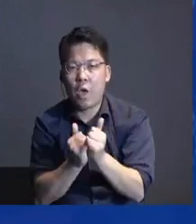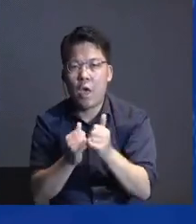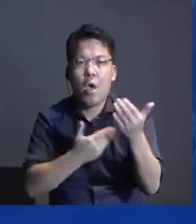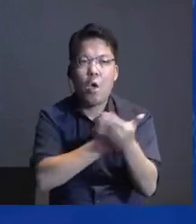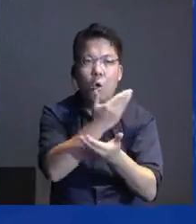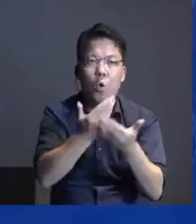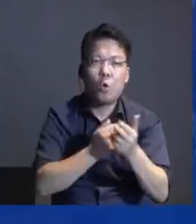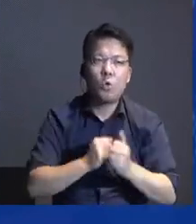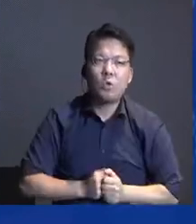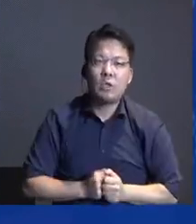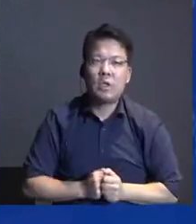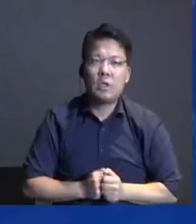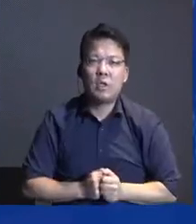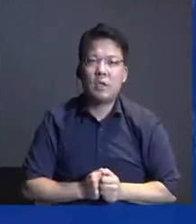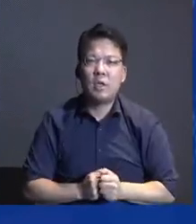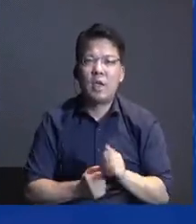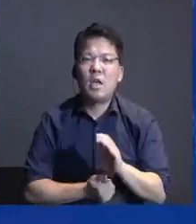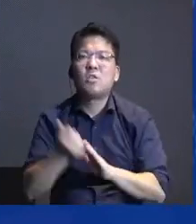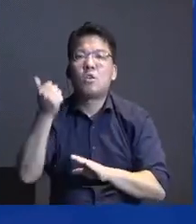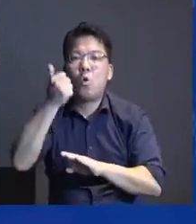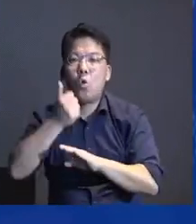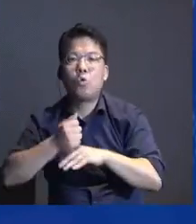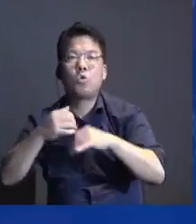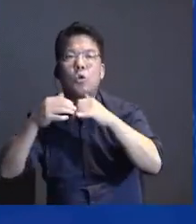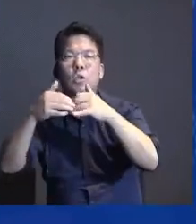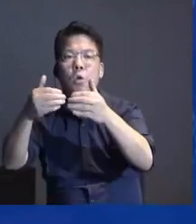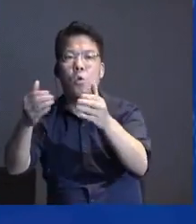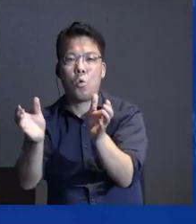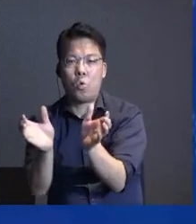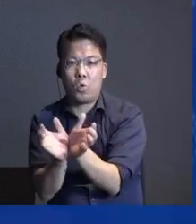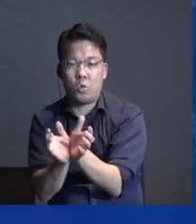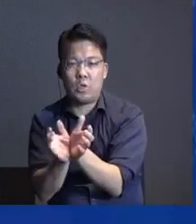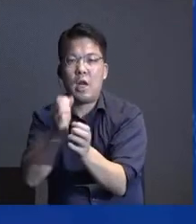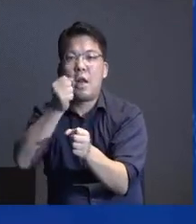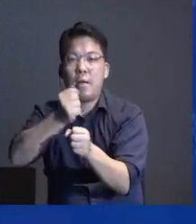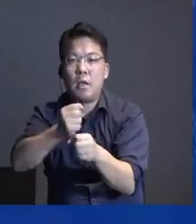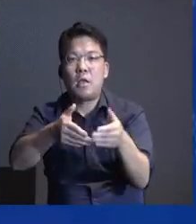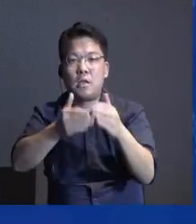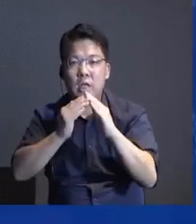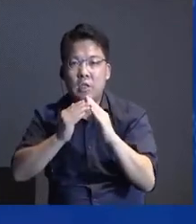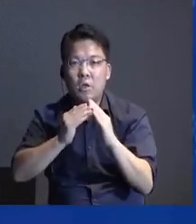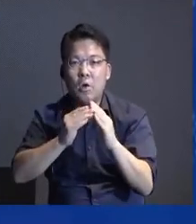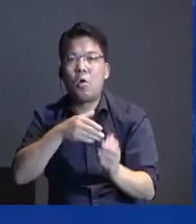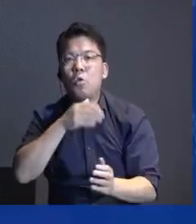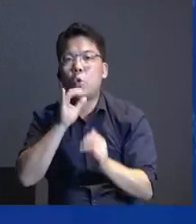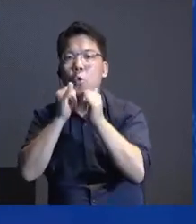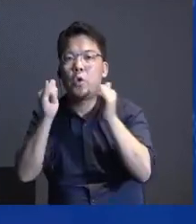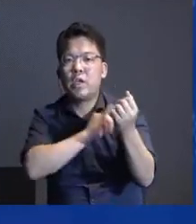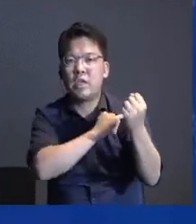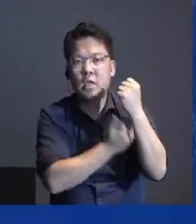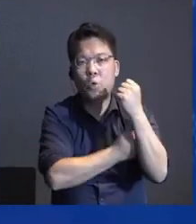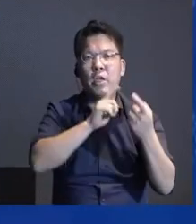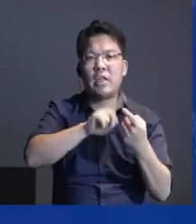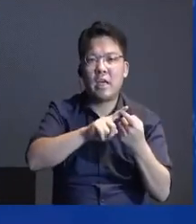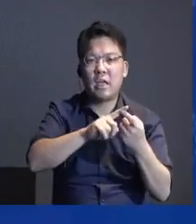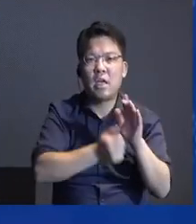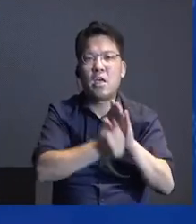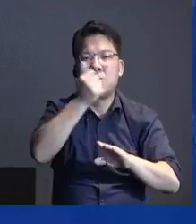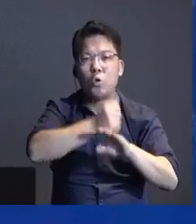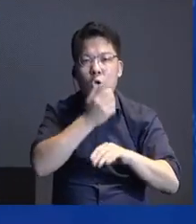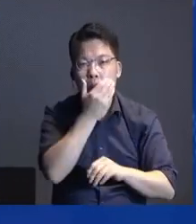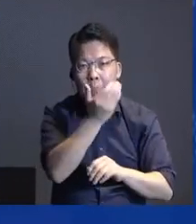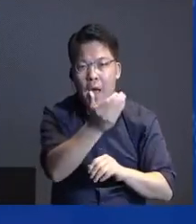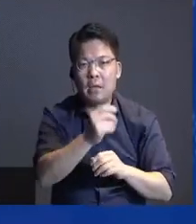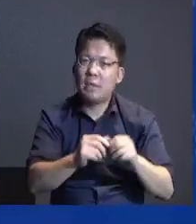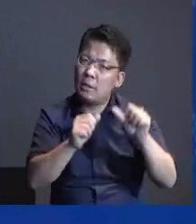we were very lucky to go through five different big projects with eight different very distinguished speakers. And now we